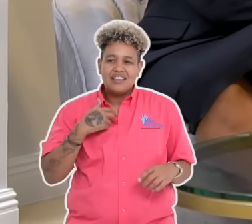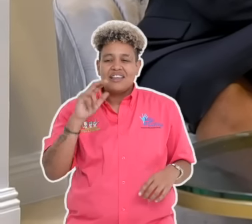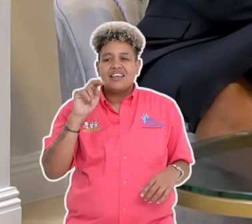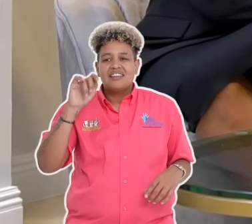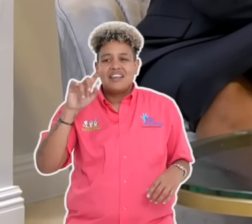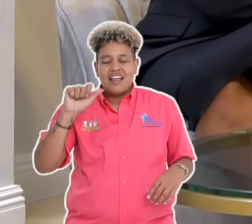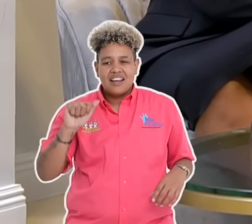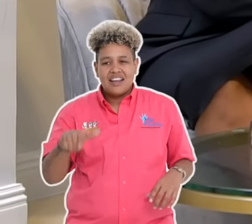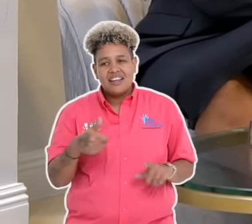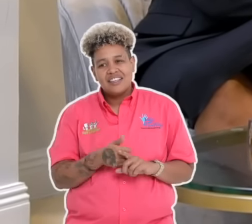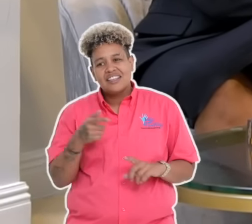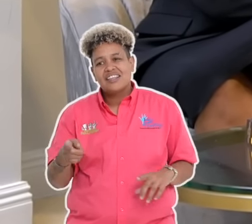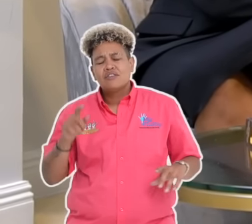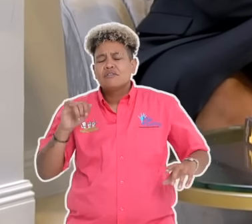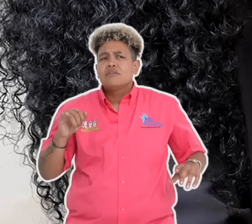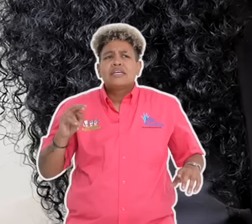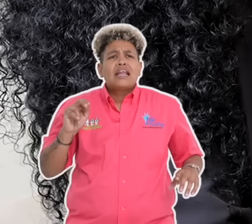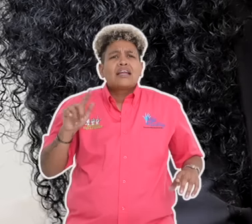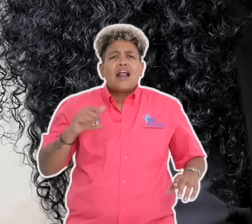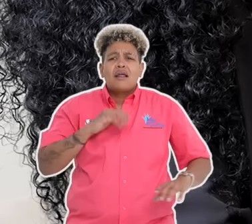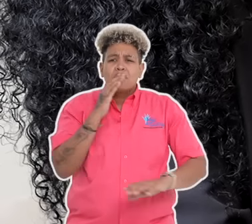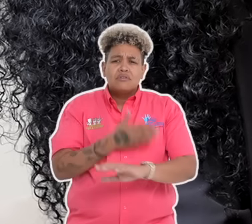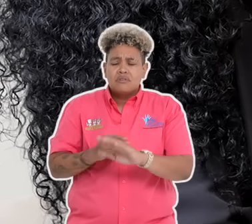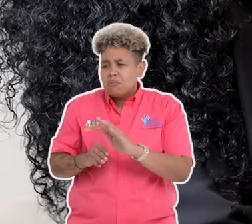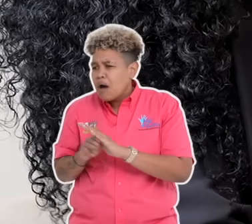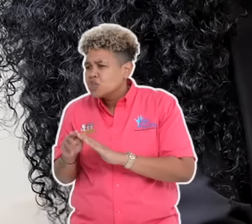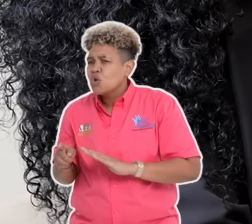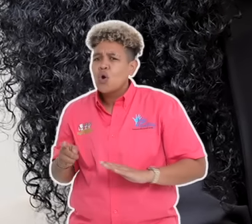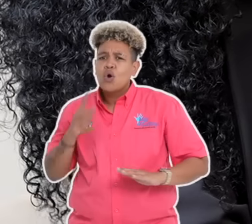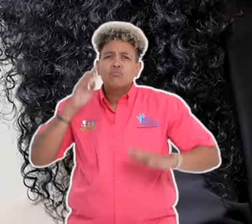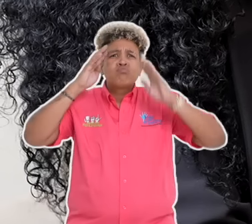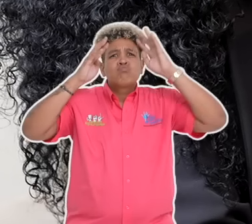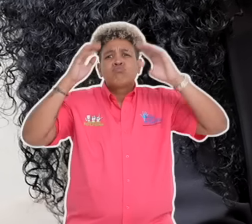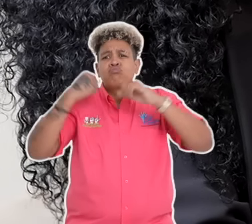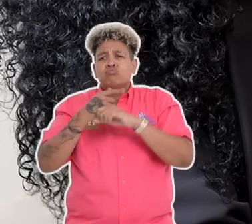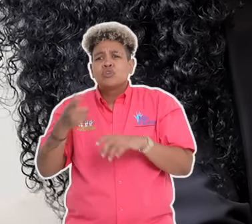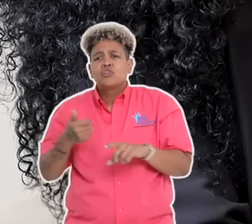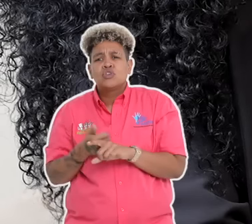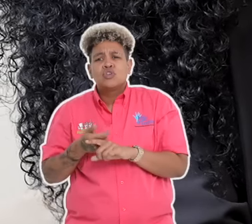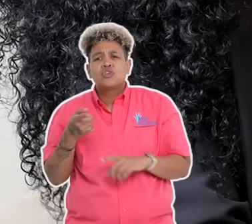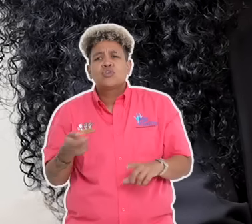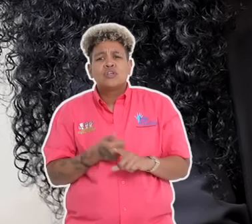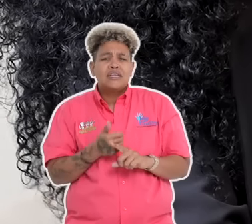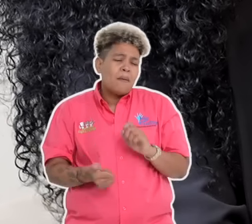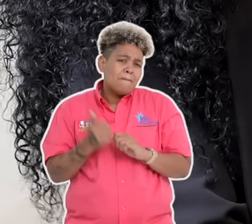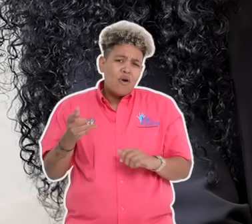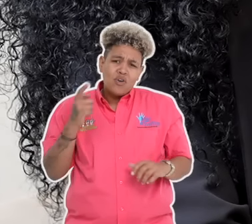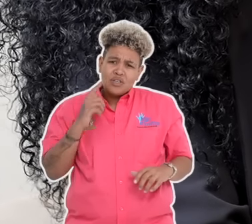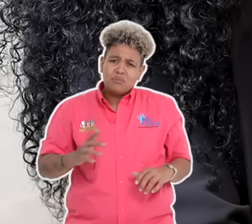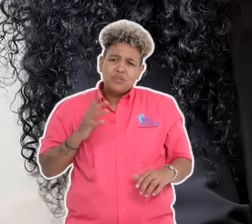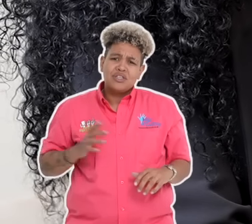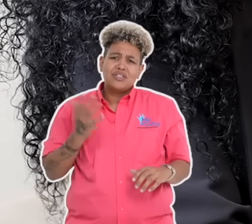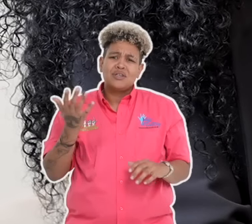my Natalia, she is just so mature and innovative. She's yes. In the most